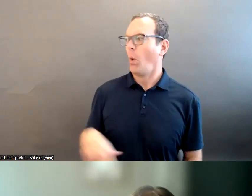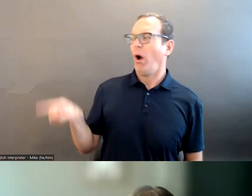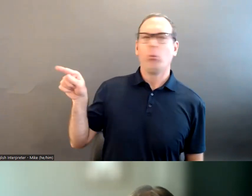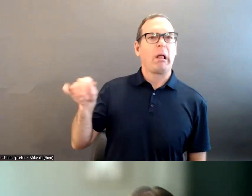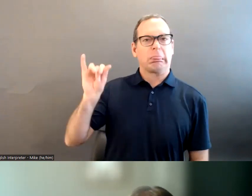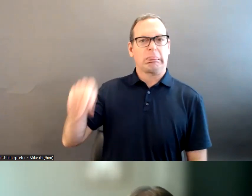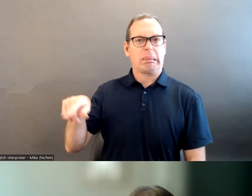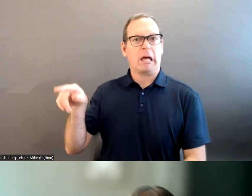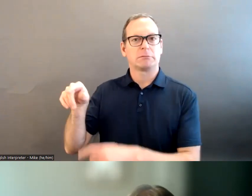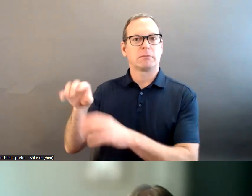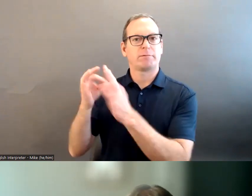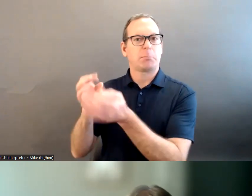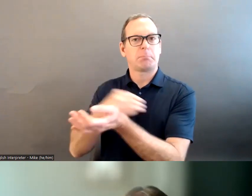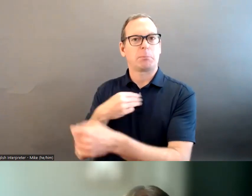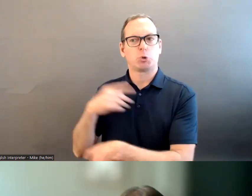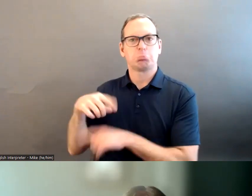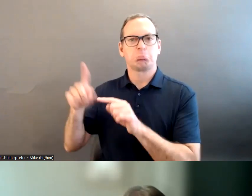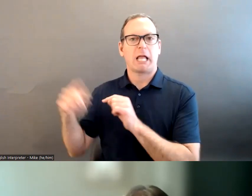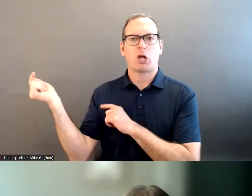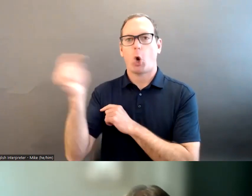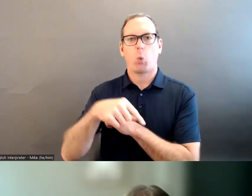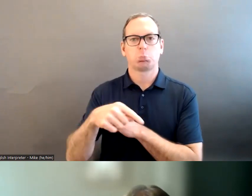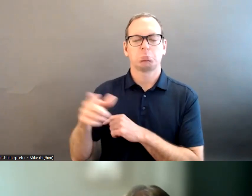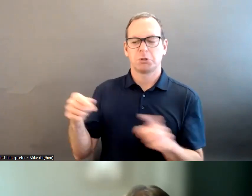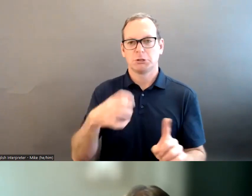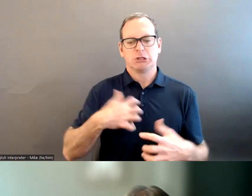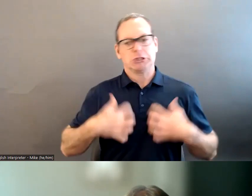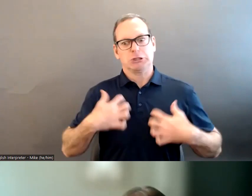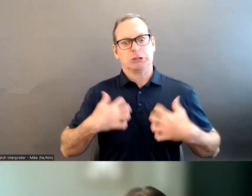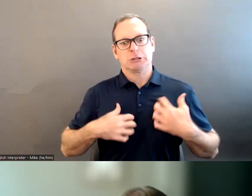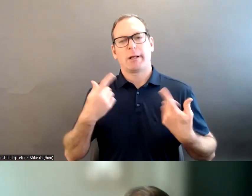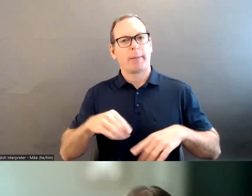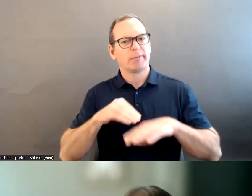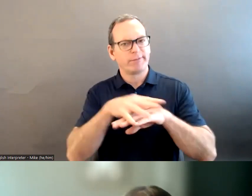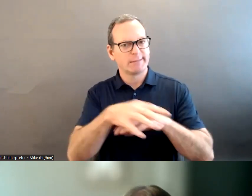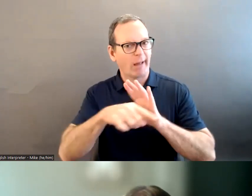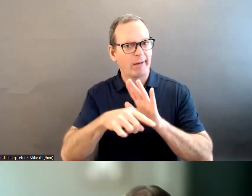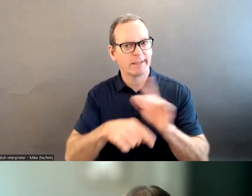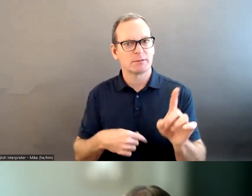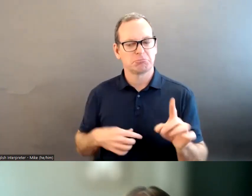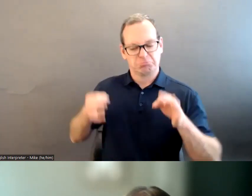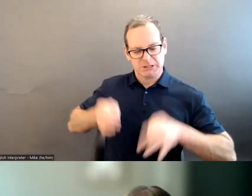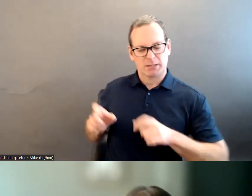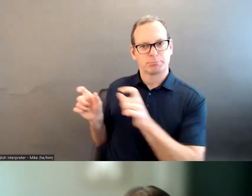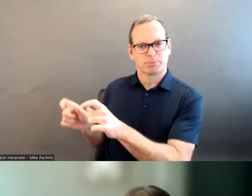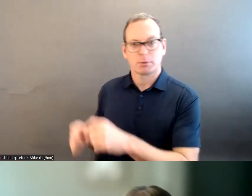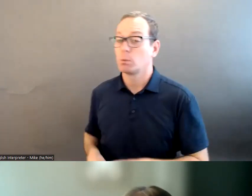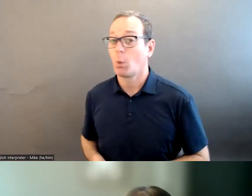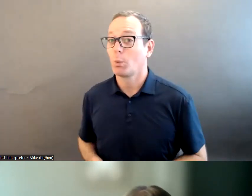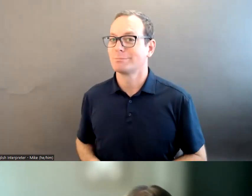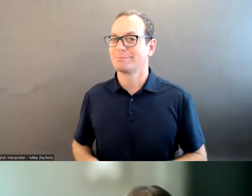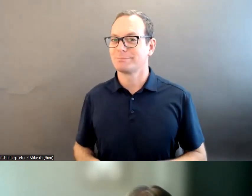anymore. If mom actually enjoys visiting with them, then mom should be allowed to visit with them. And maybe the family who agitates them needs